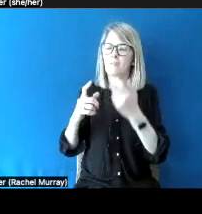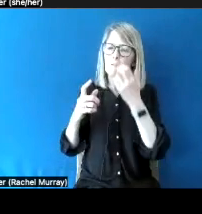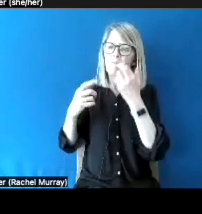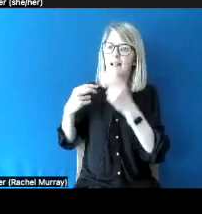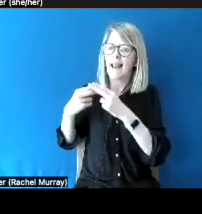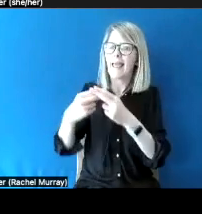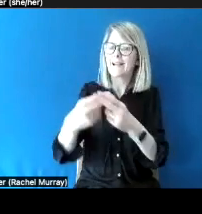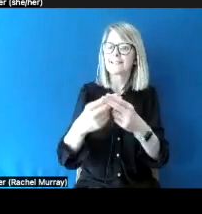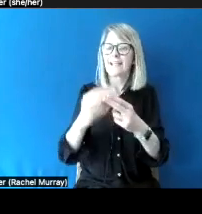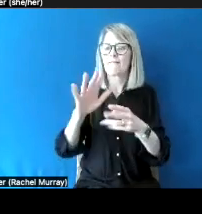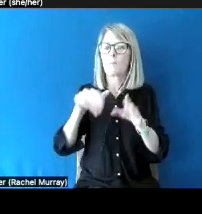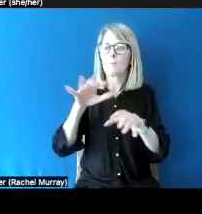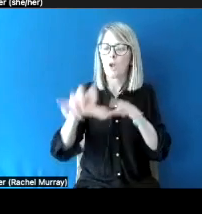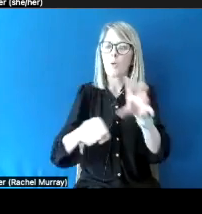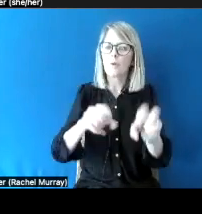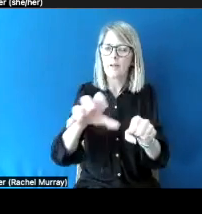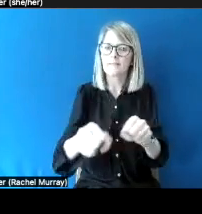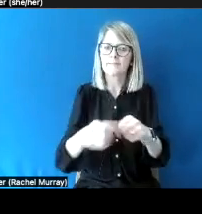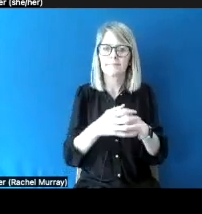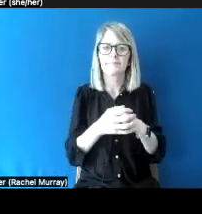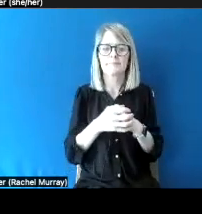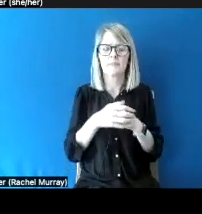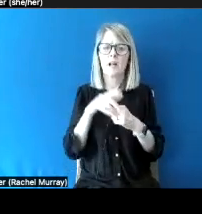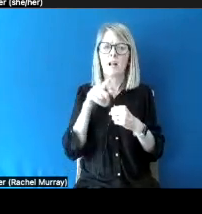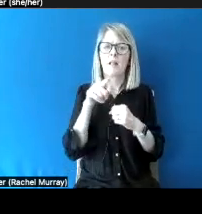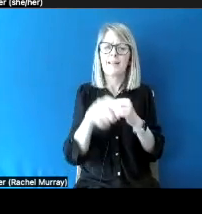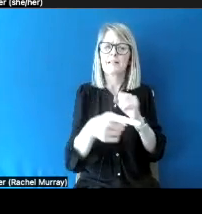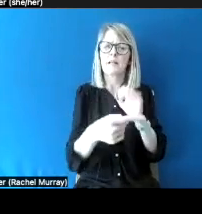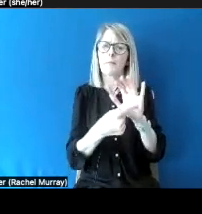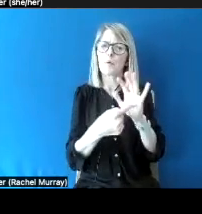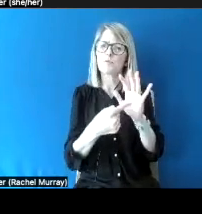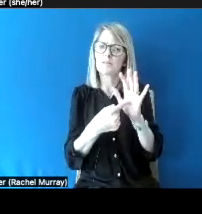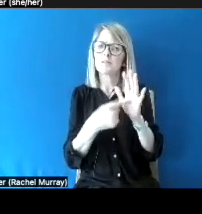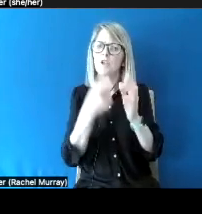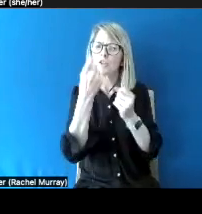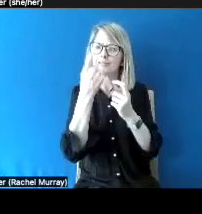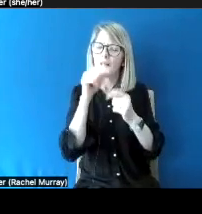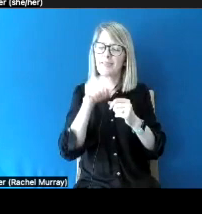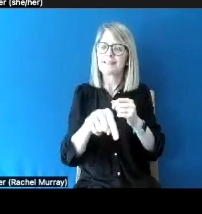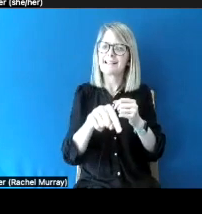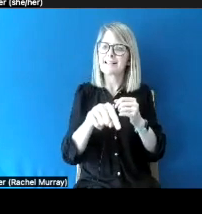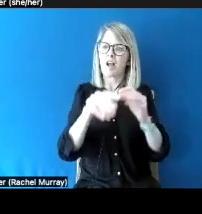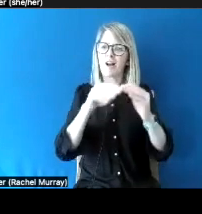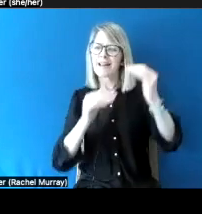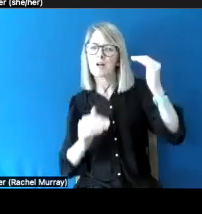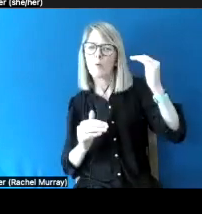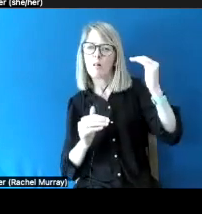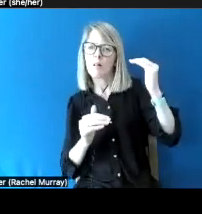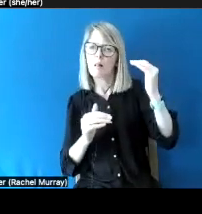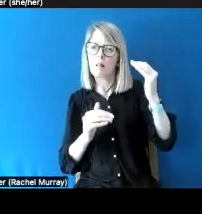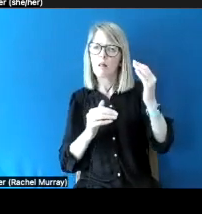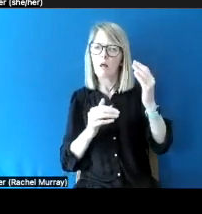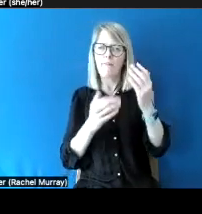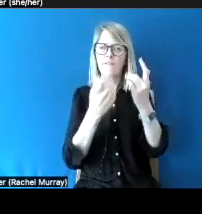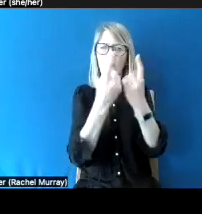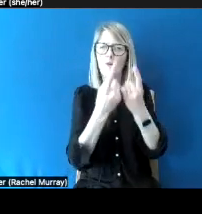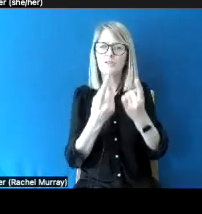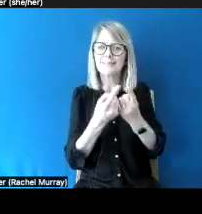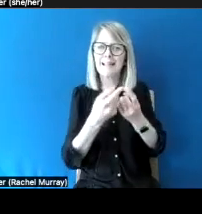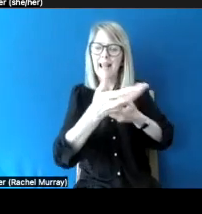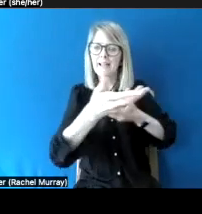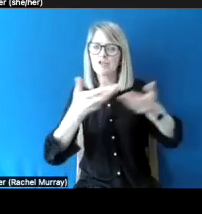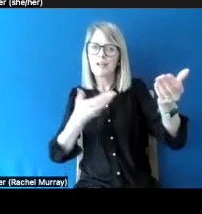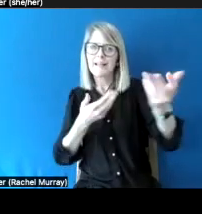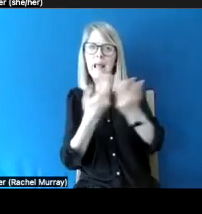very critical understanding that it's an unequal system of commodity exchange, how people, nations,